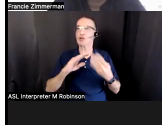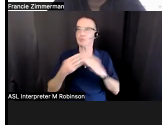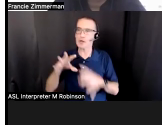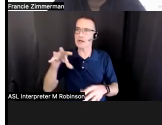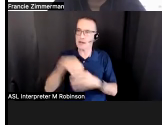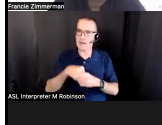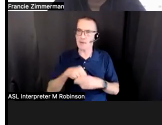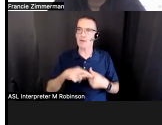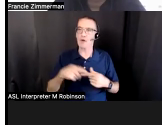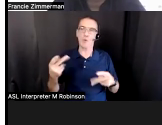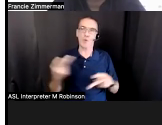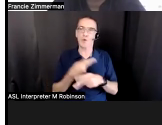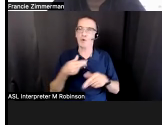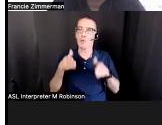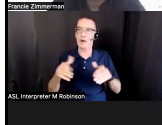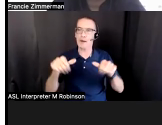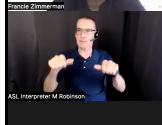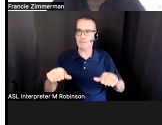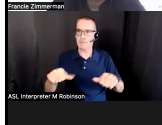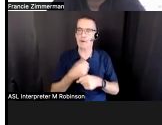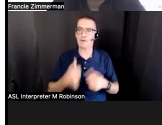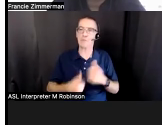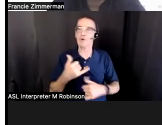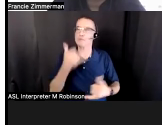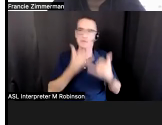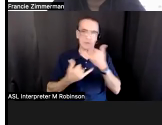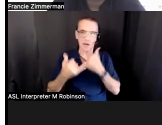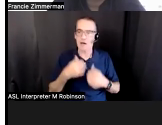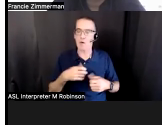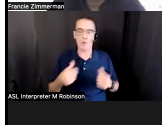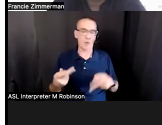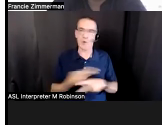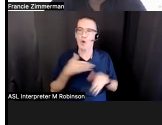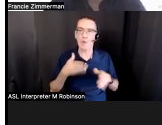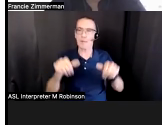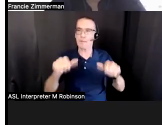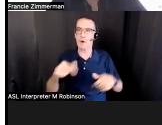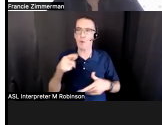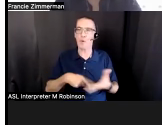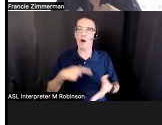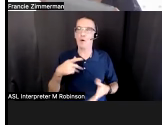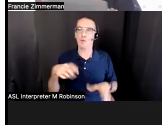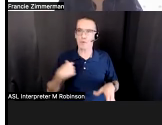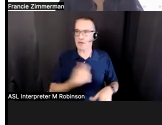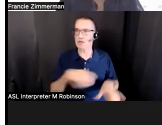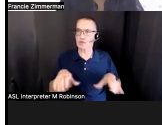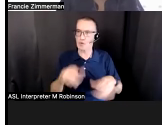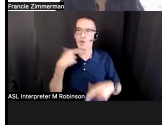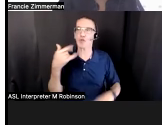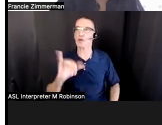the worst way possible, make the most mistakes, do it the worst way possible, what would we do? What would that look